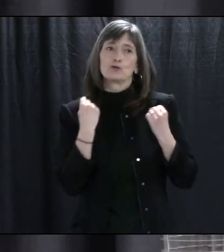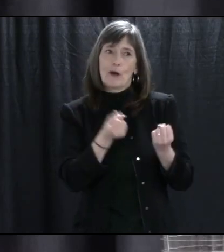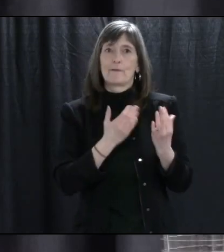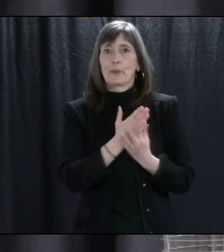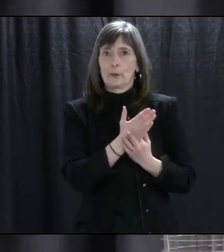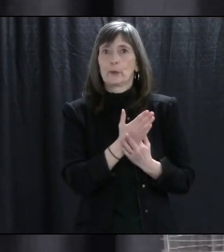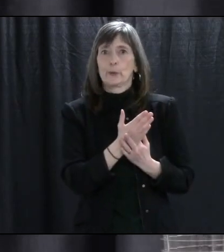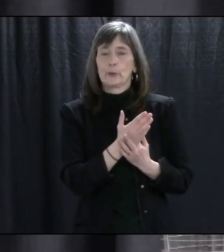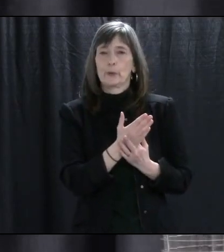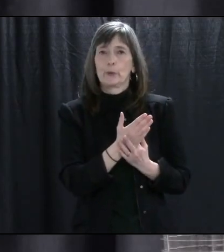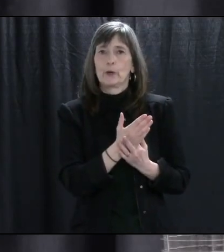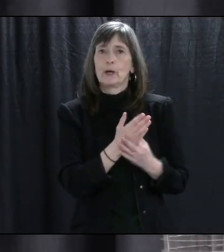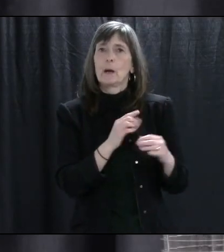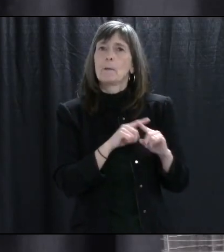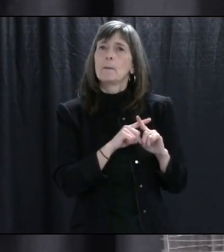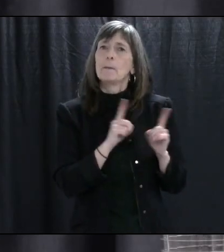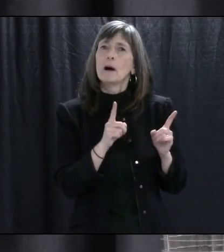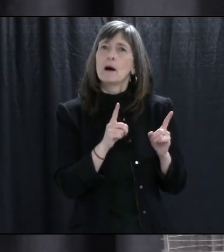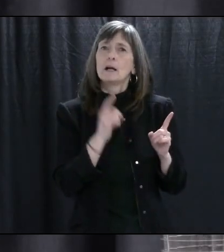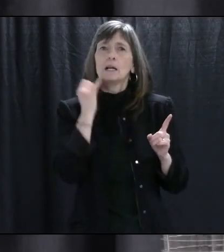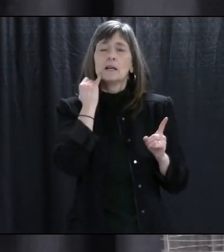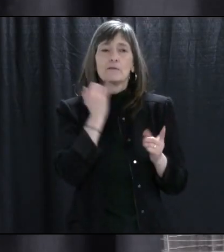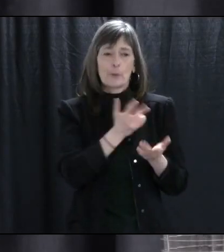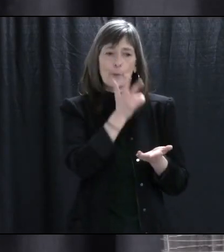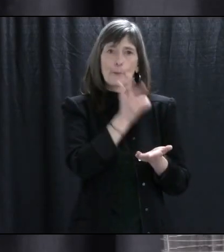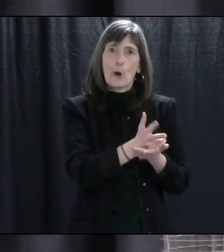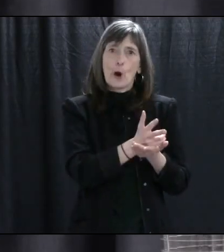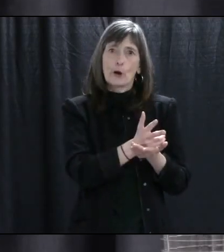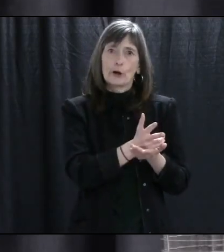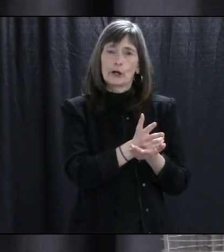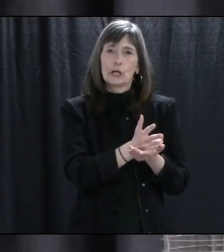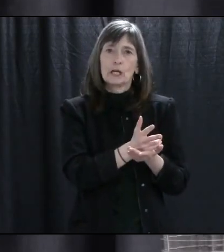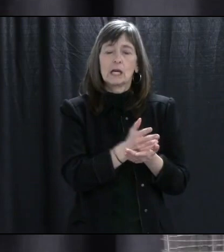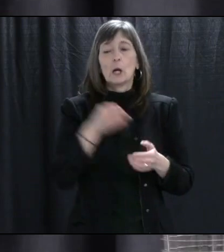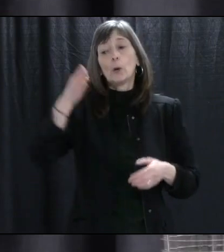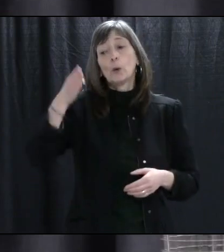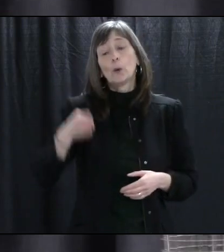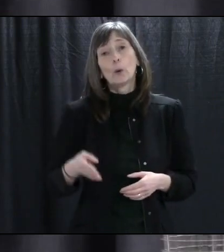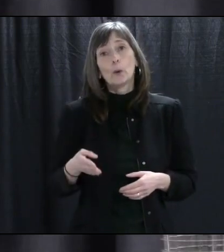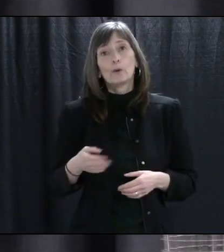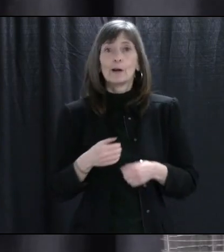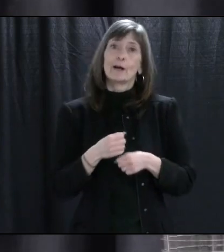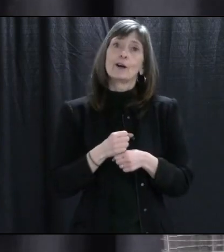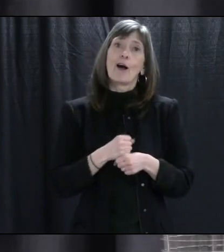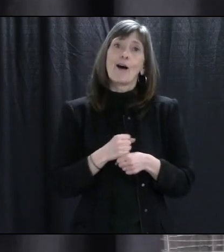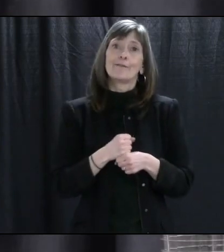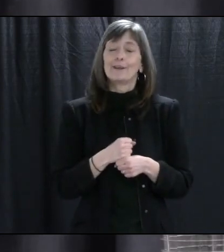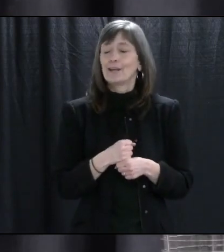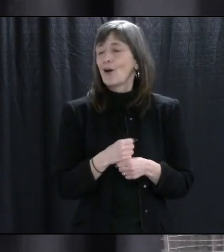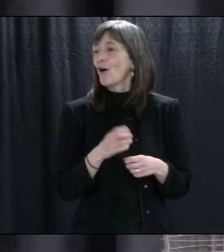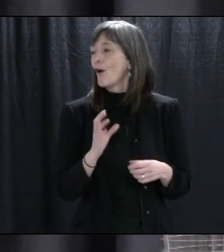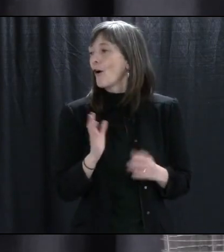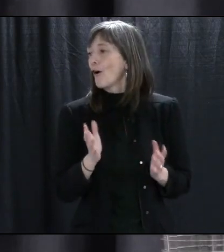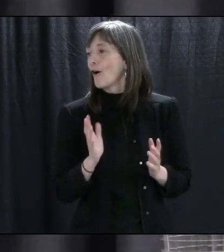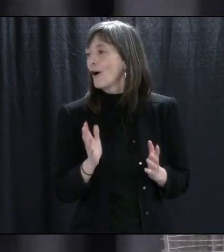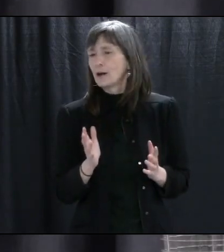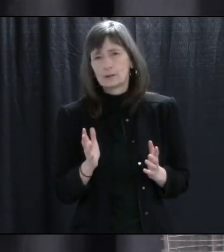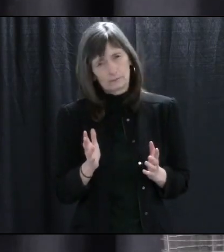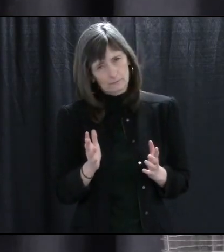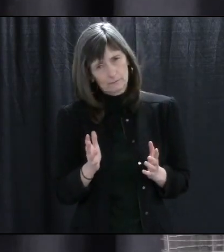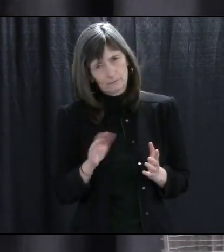drive-throughs. But then if you go and park in the parking lot and wind your window down, you're modeling behavior that you